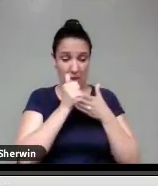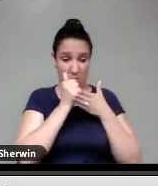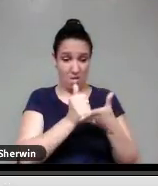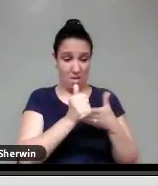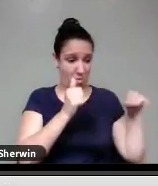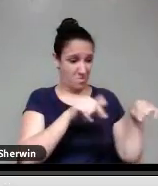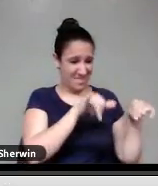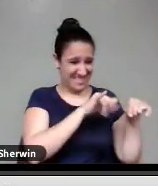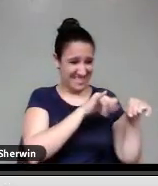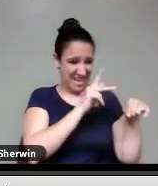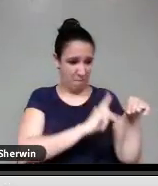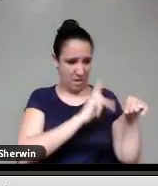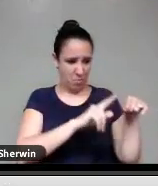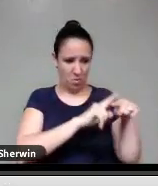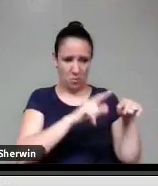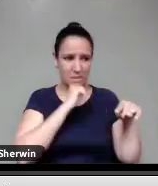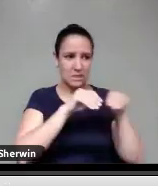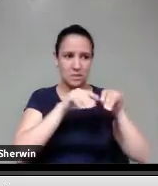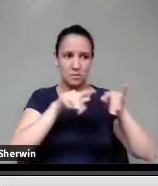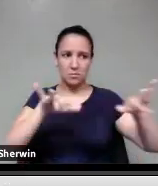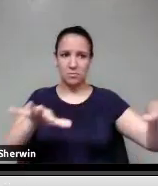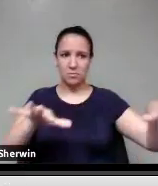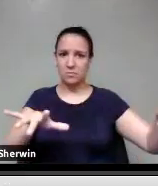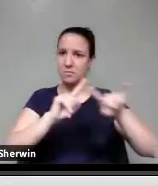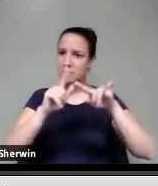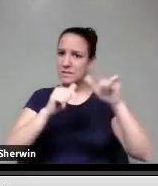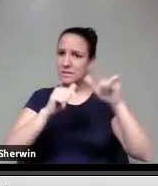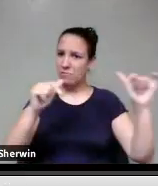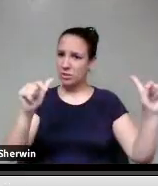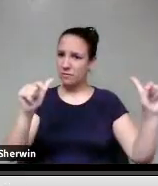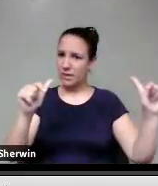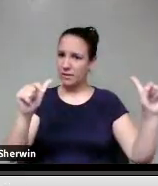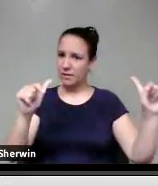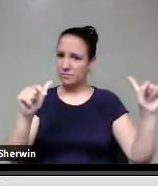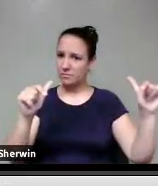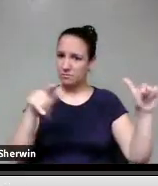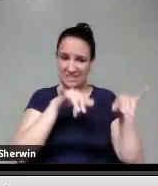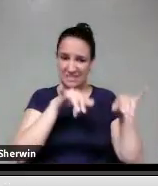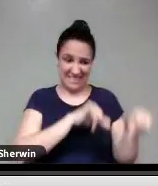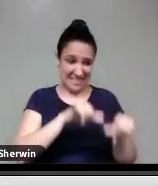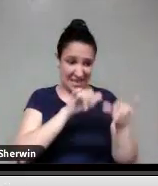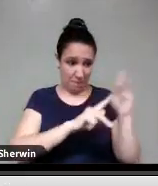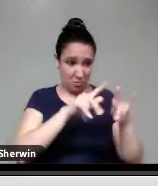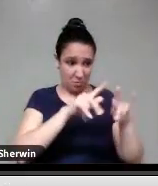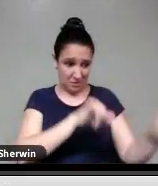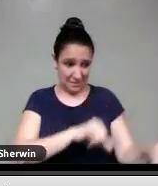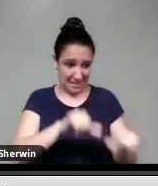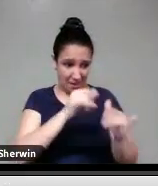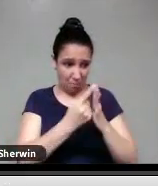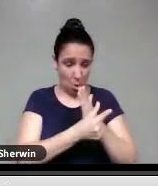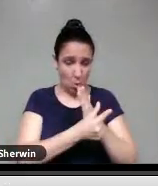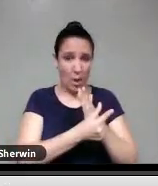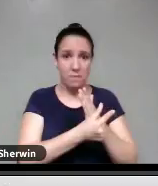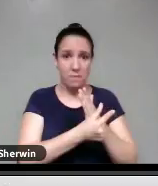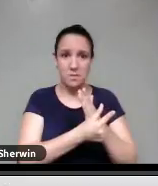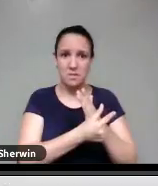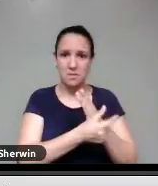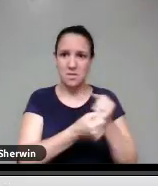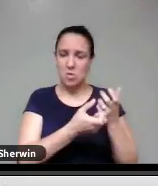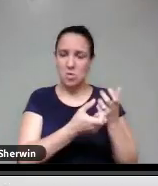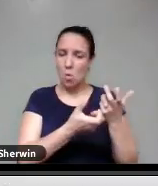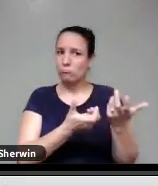really diversify us, does it? It doesn't really pull in anybody new or different or of different thought processes or anything